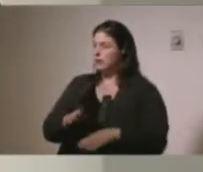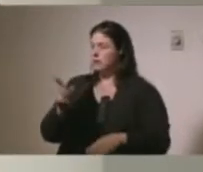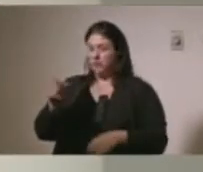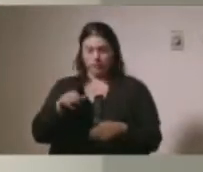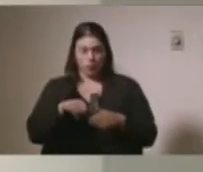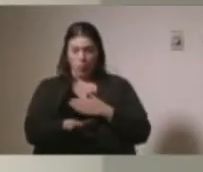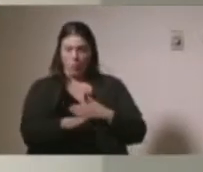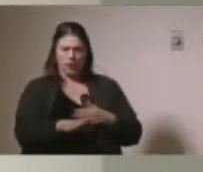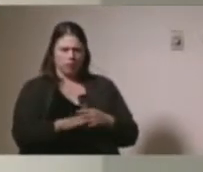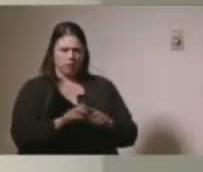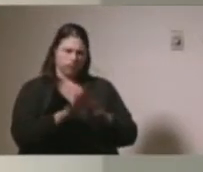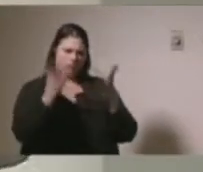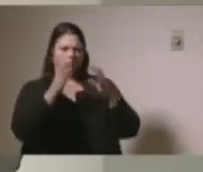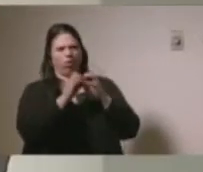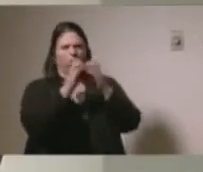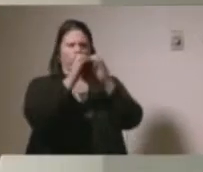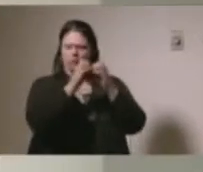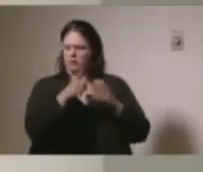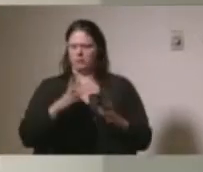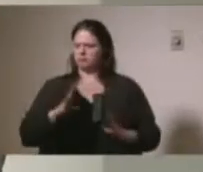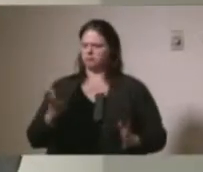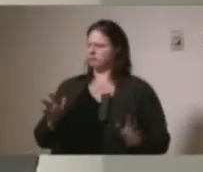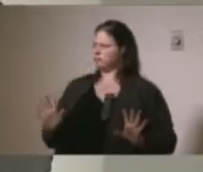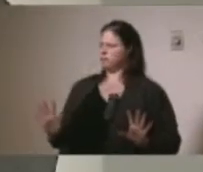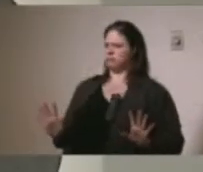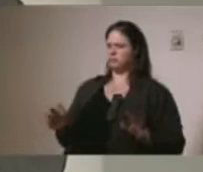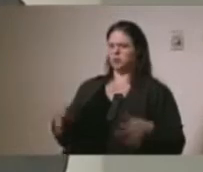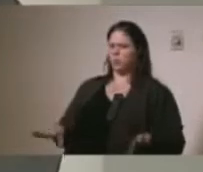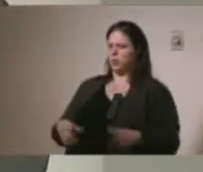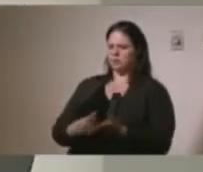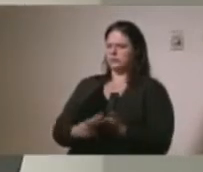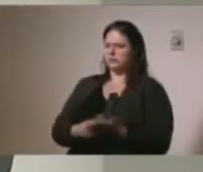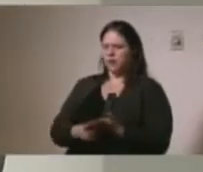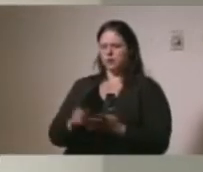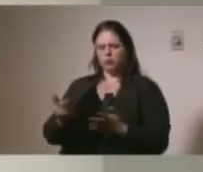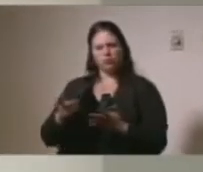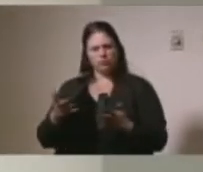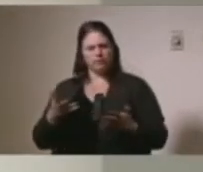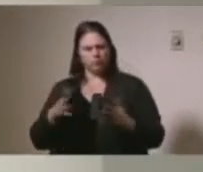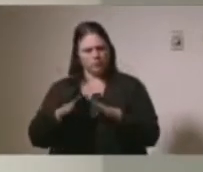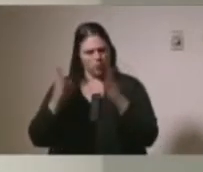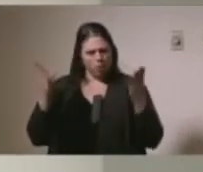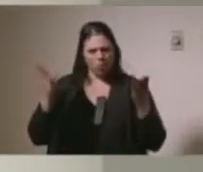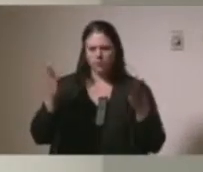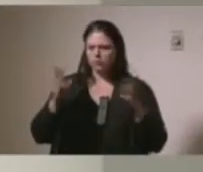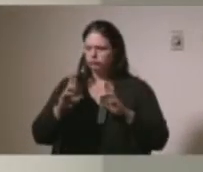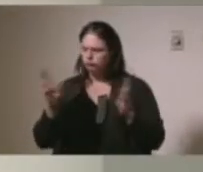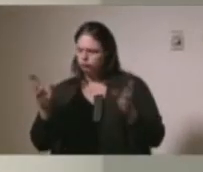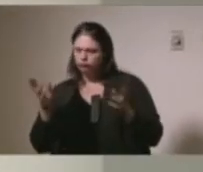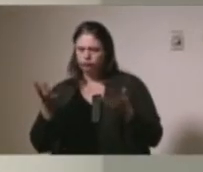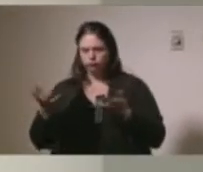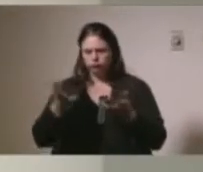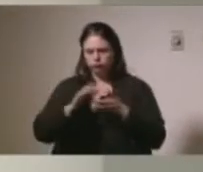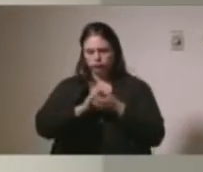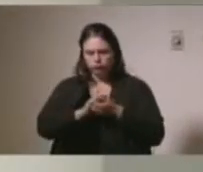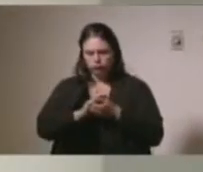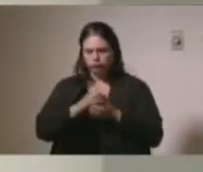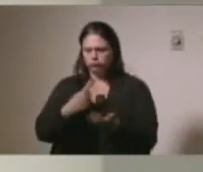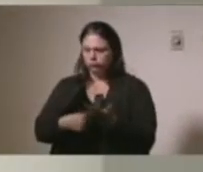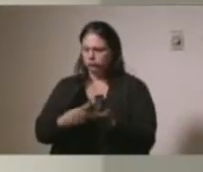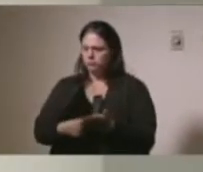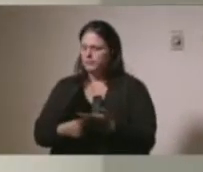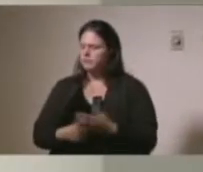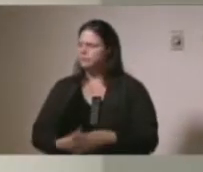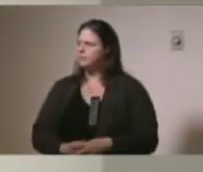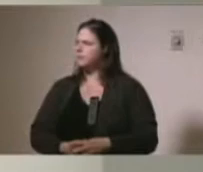it'll turn them off. So, yeah. Now, the next point I thought I'd bring